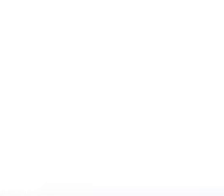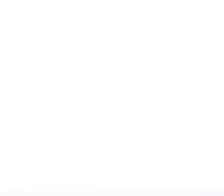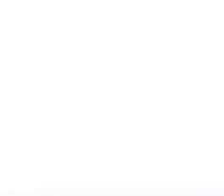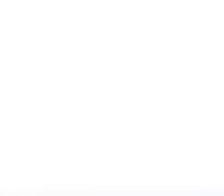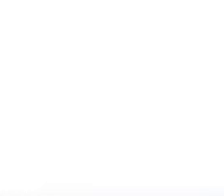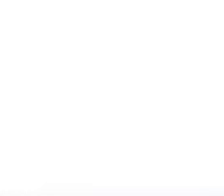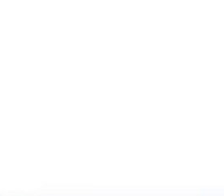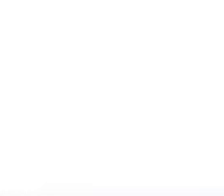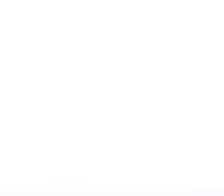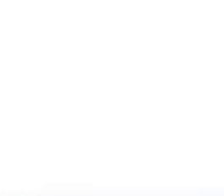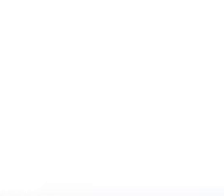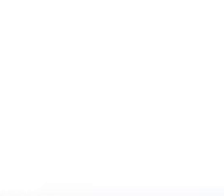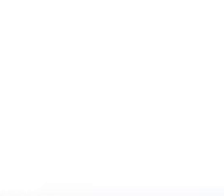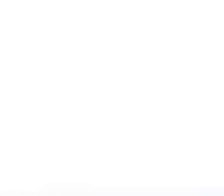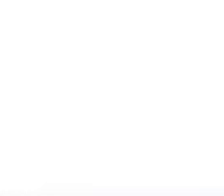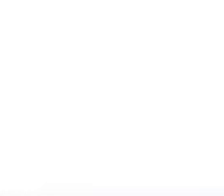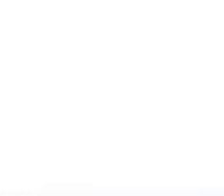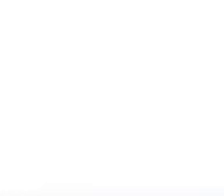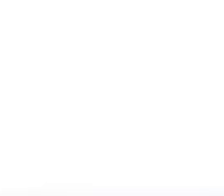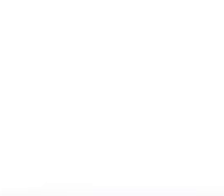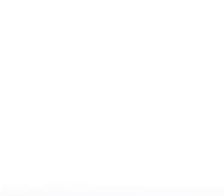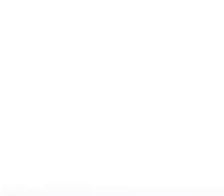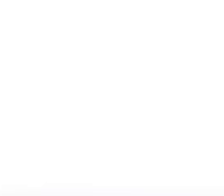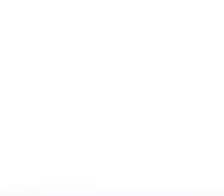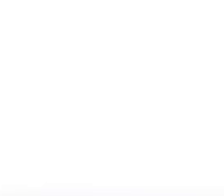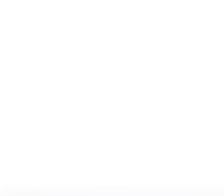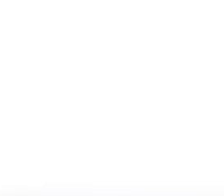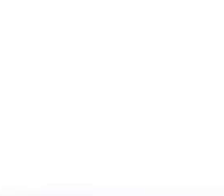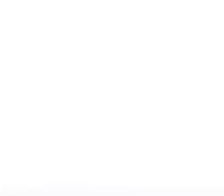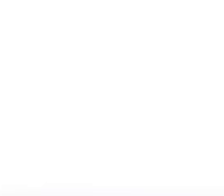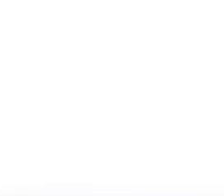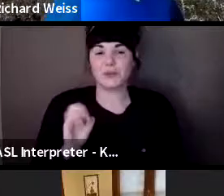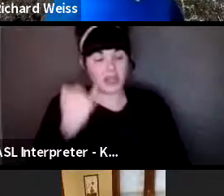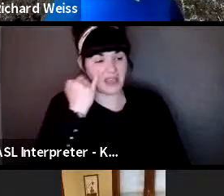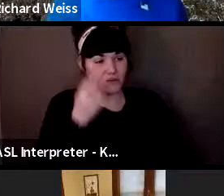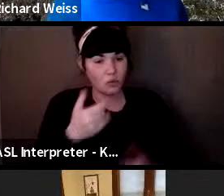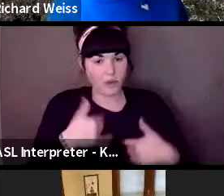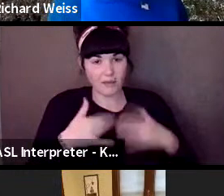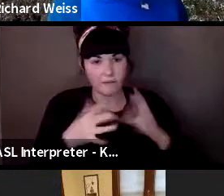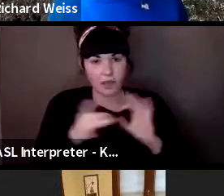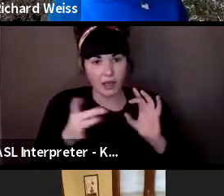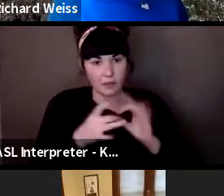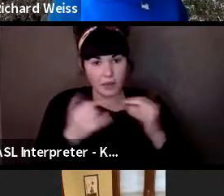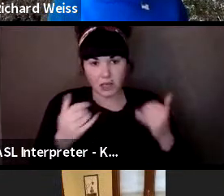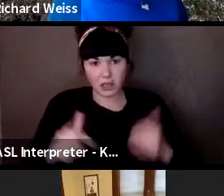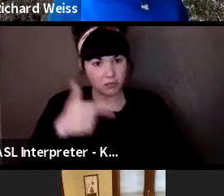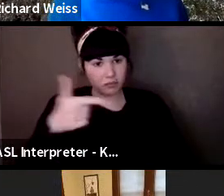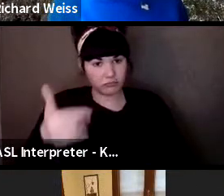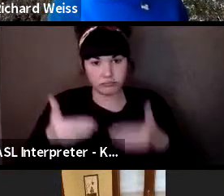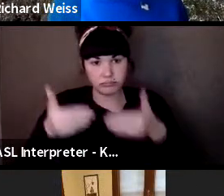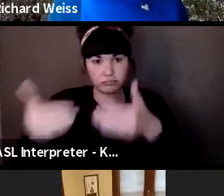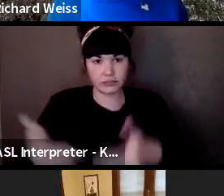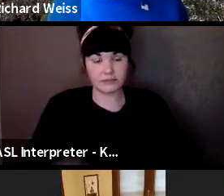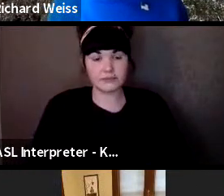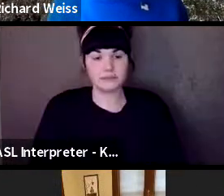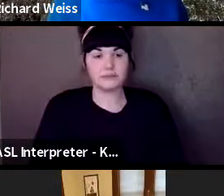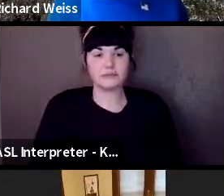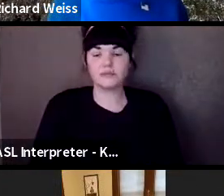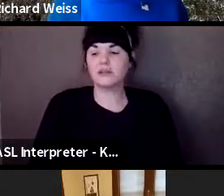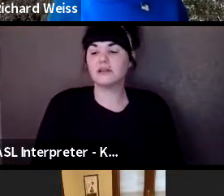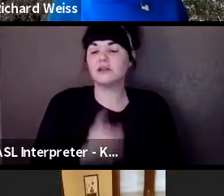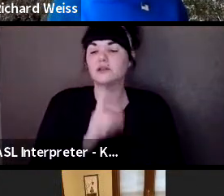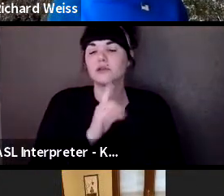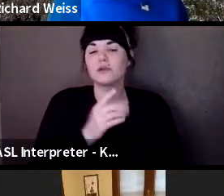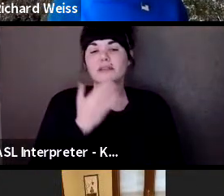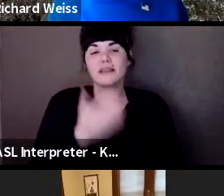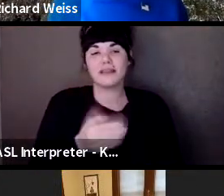comments that you'd like to share at this time to the commission, I want to provide that opportunity. Sure, thank you. Hello, commissioners.